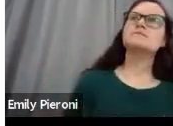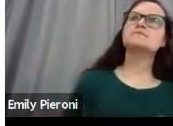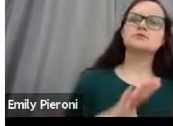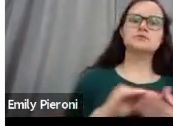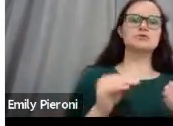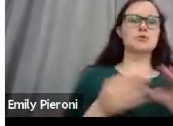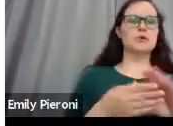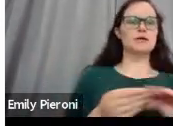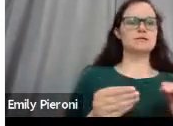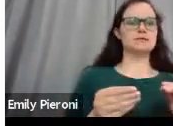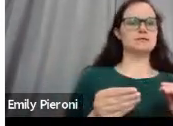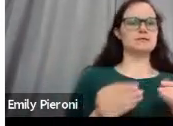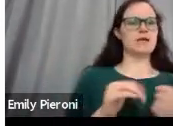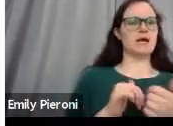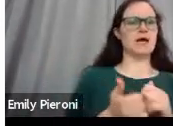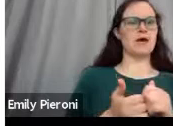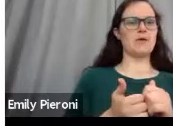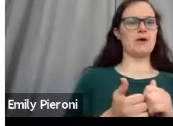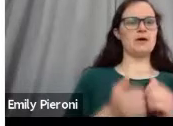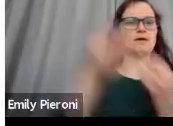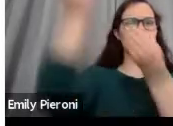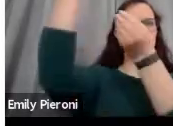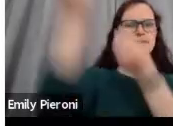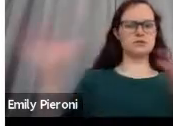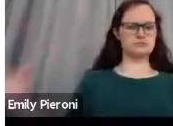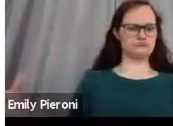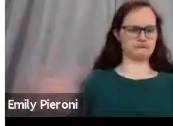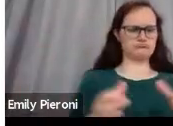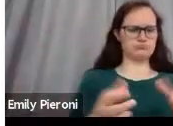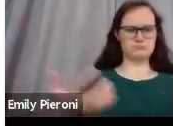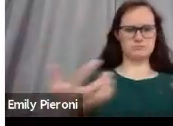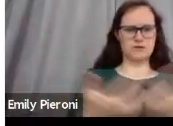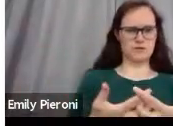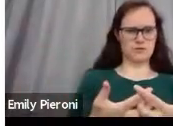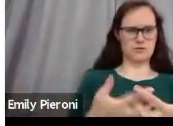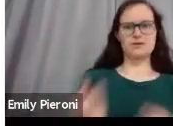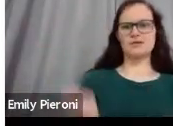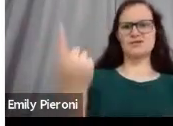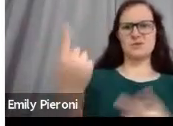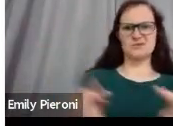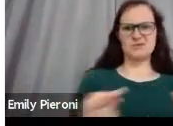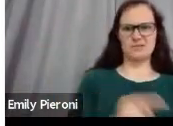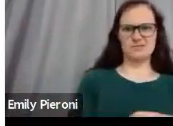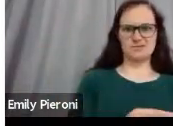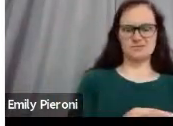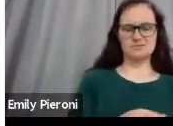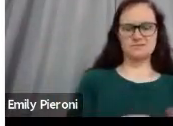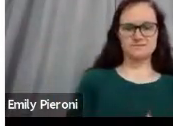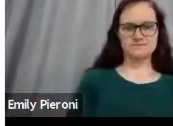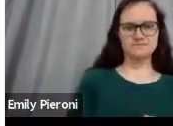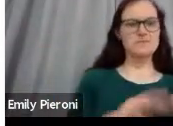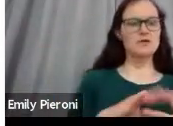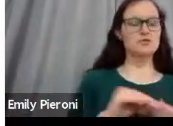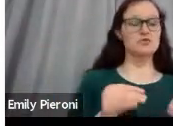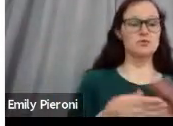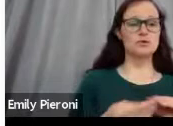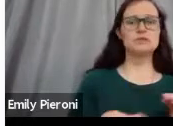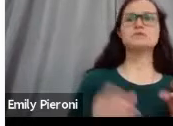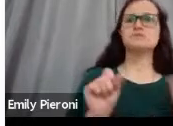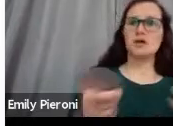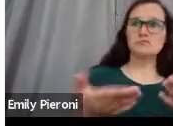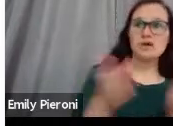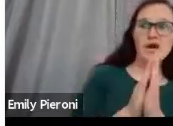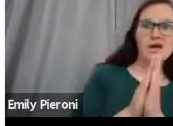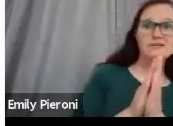that we have to try to understand what's going on. Stories are an opportunity for us to ask and answer